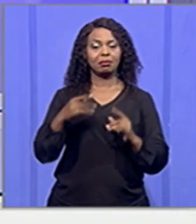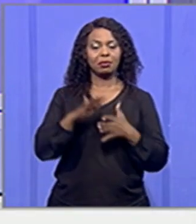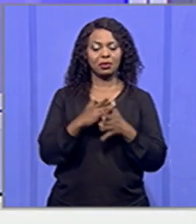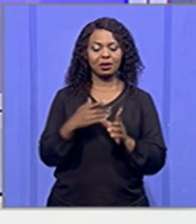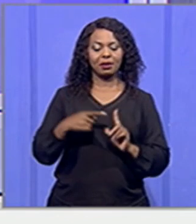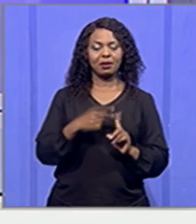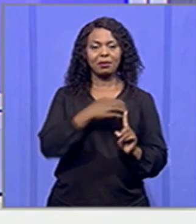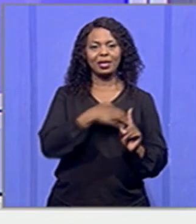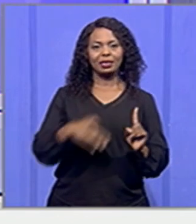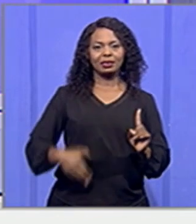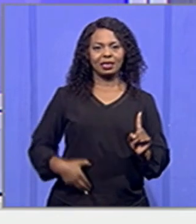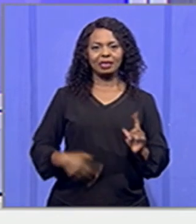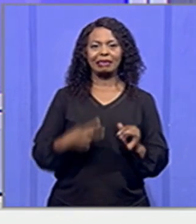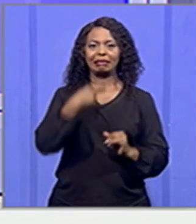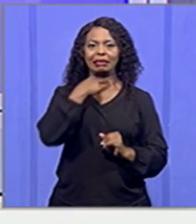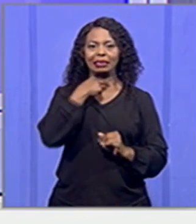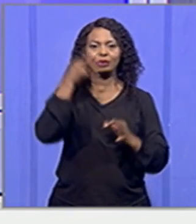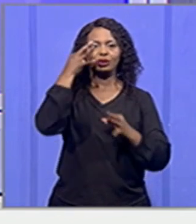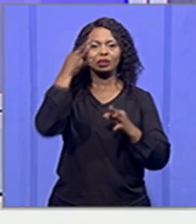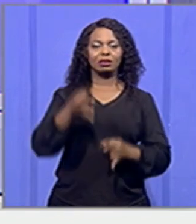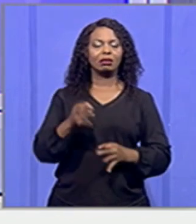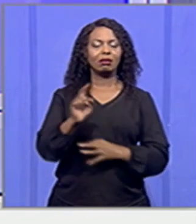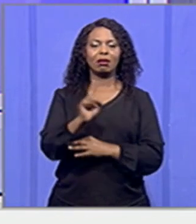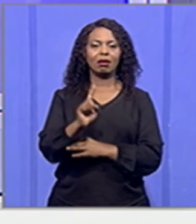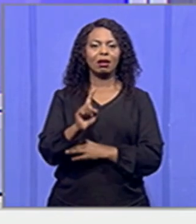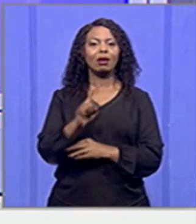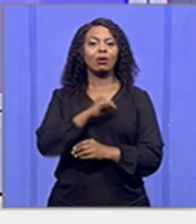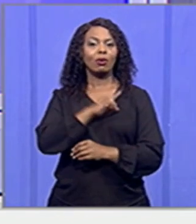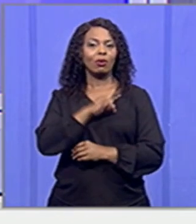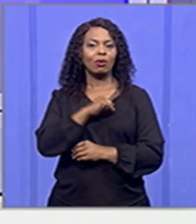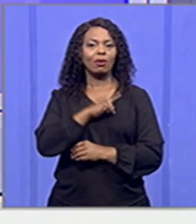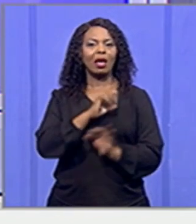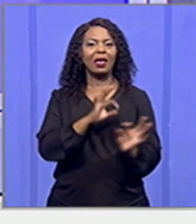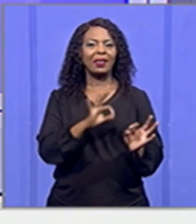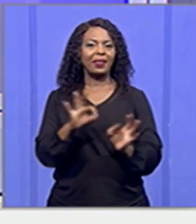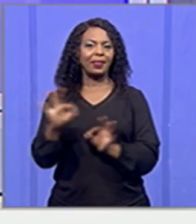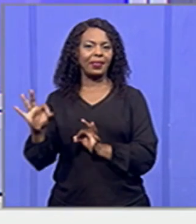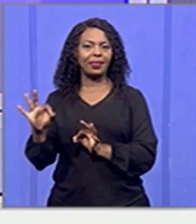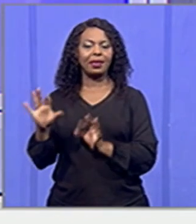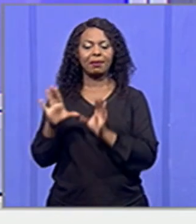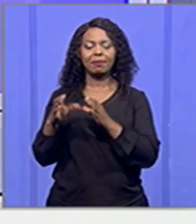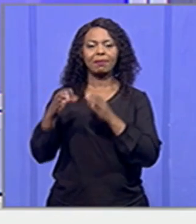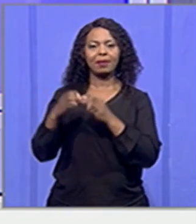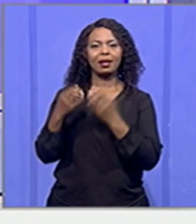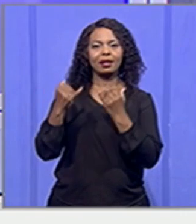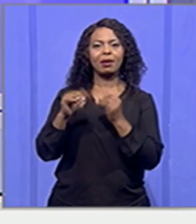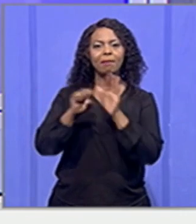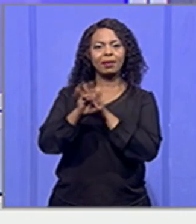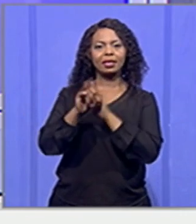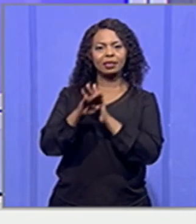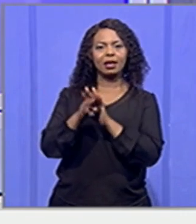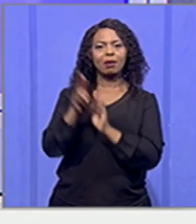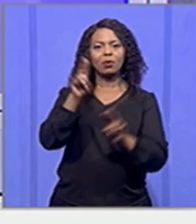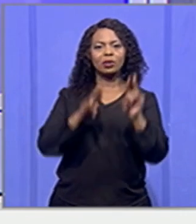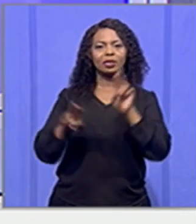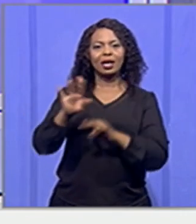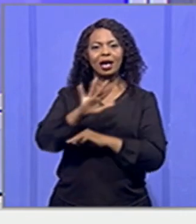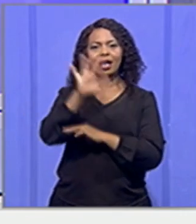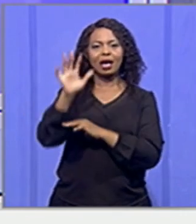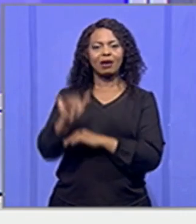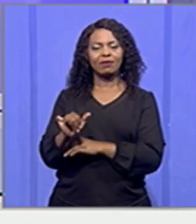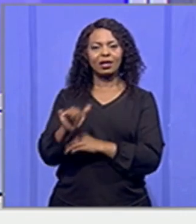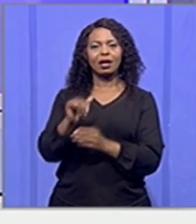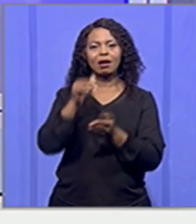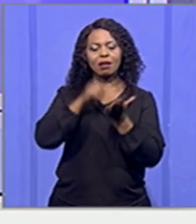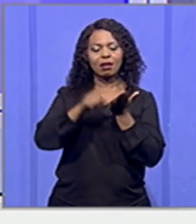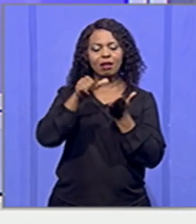Mopresidente o retelelwa ke go tsaya tshwetso. Seno ke morago ga gore mokgatlho o sa direng lotseno wa Media Monitoring Africa o romele